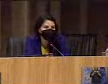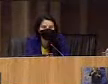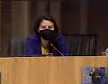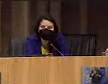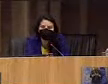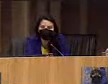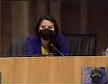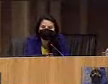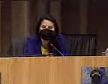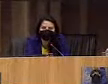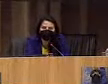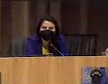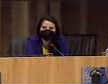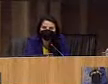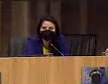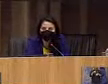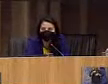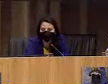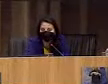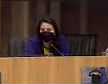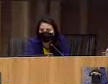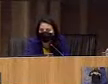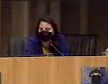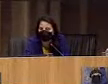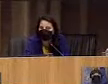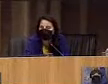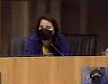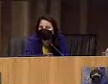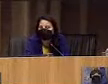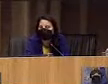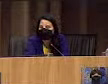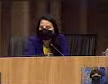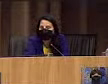with us. He developed the work.